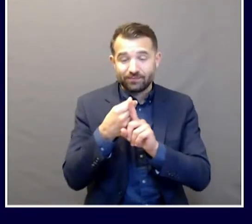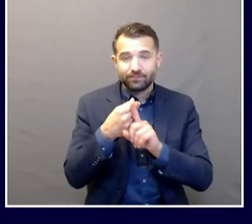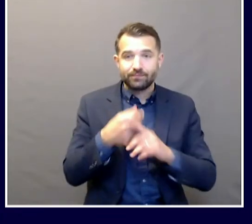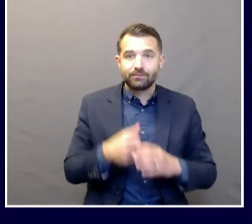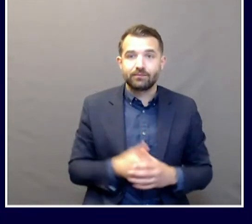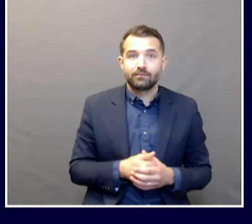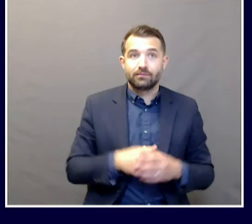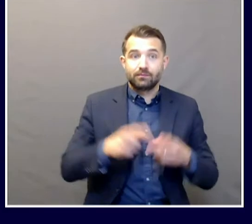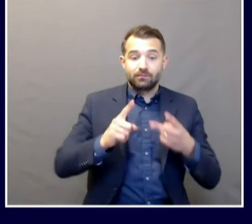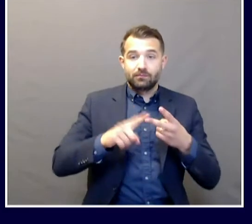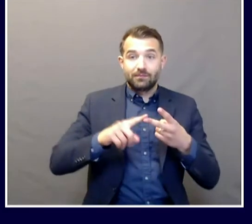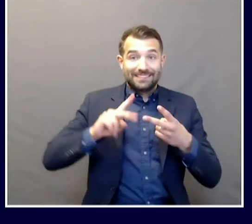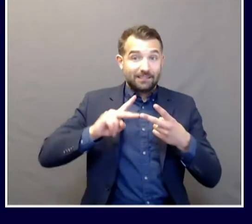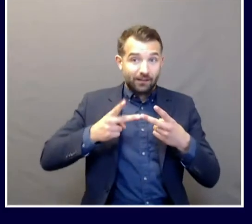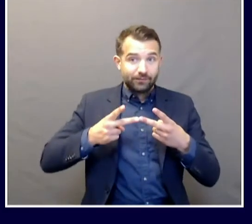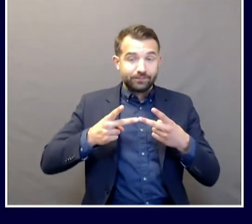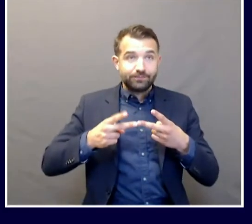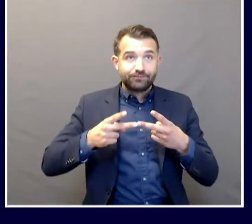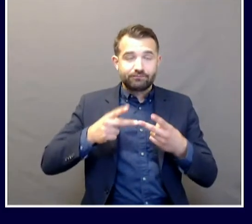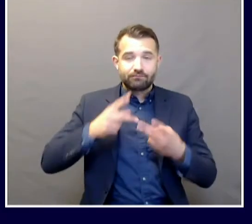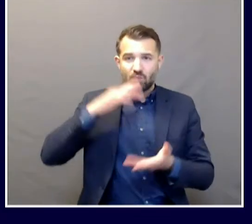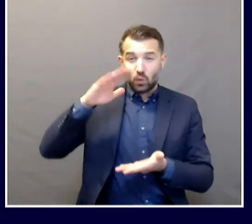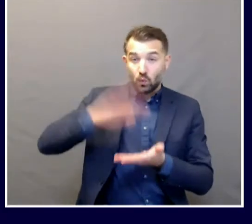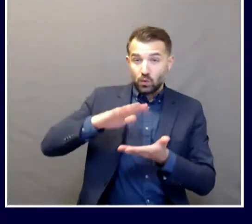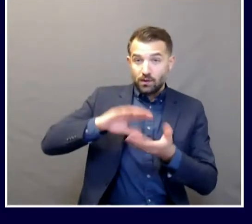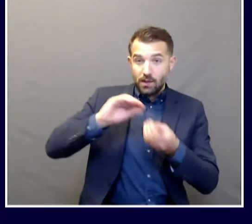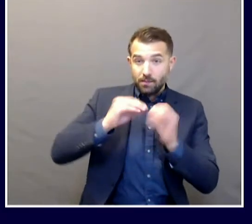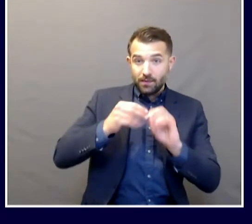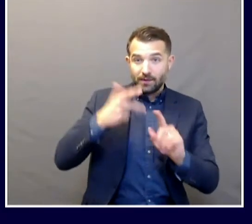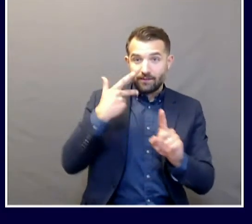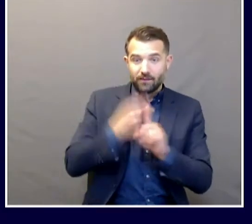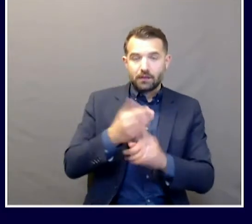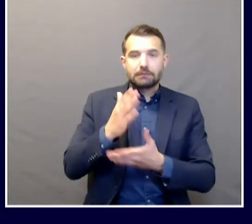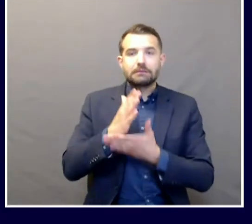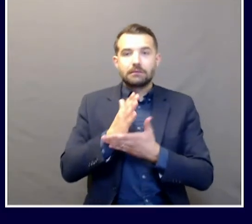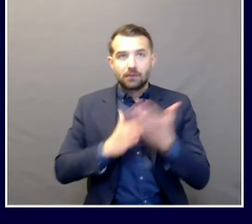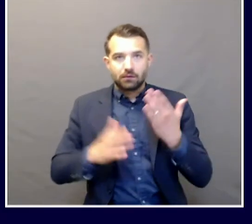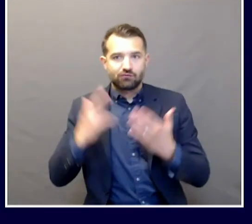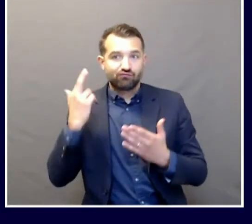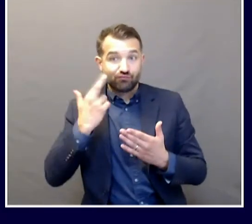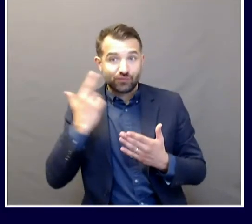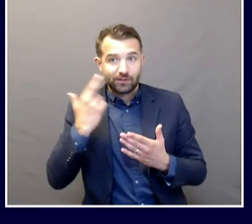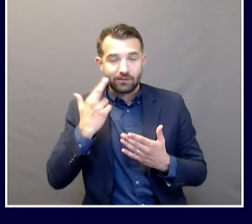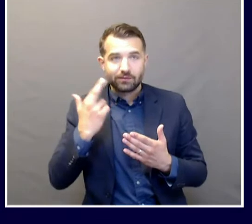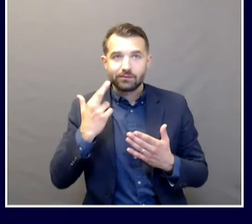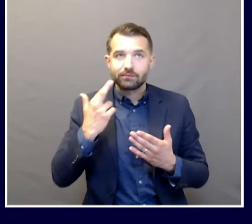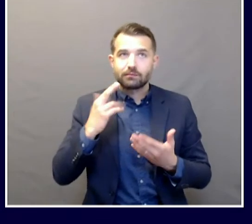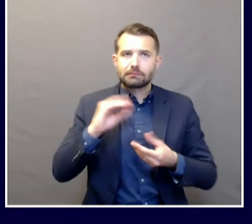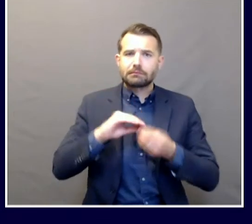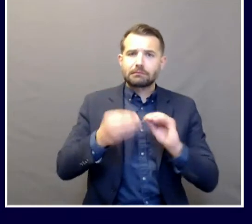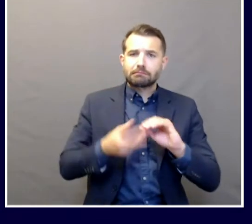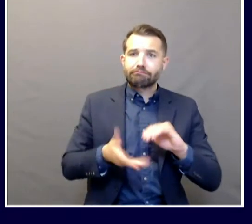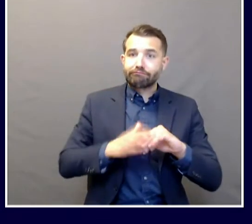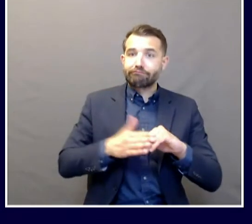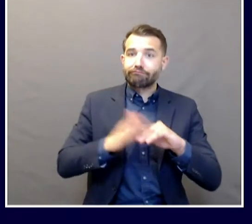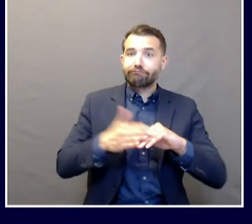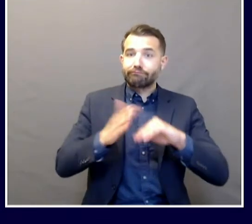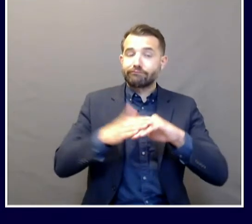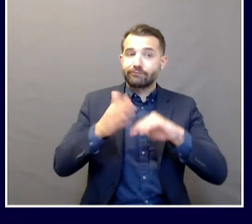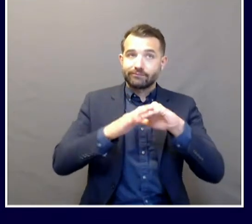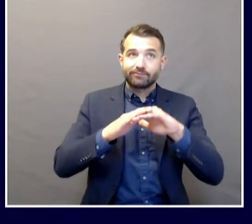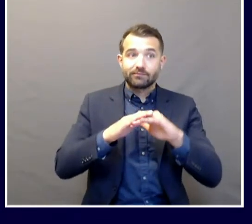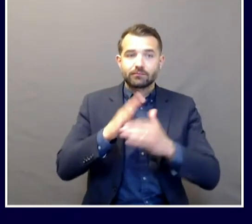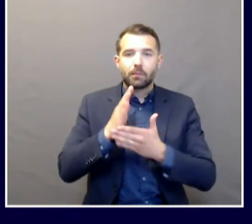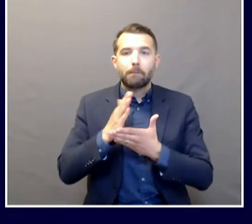vaccination rates in Androscoggin County contribute to higher rates of disease. They are part of the story, but they are not the whole